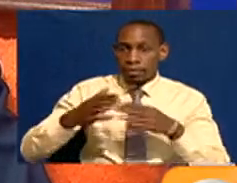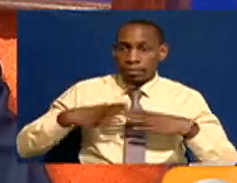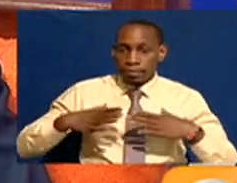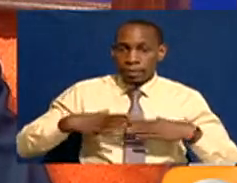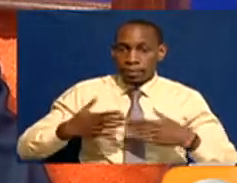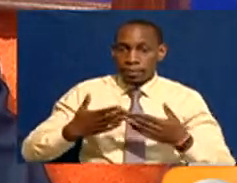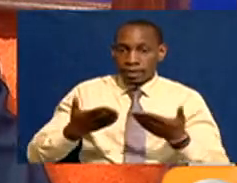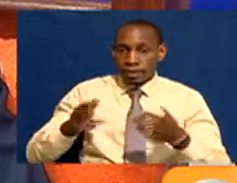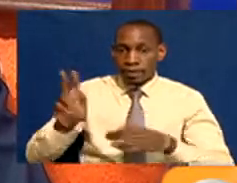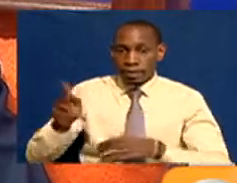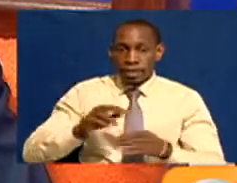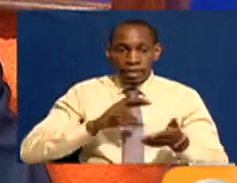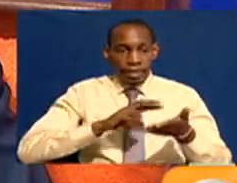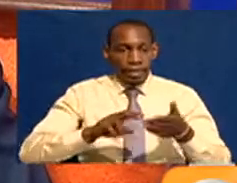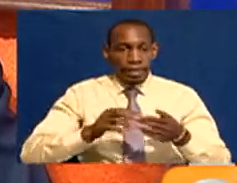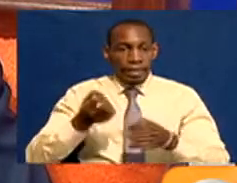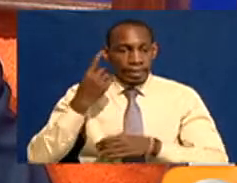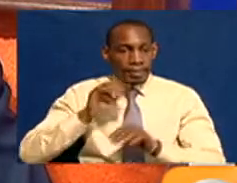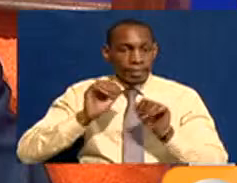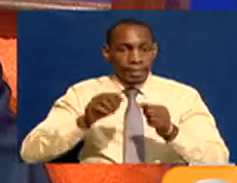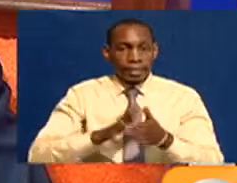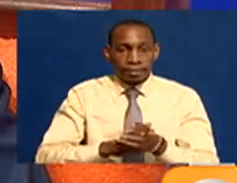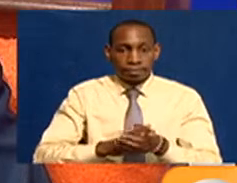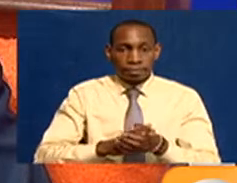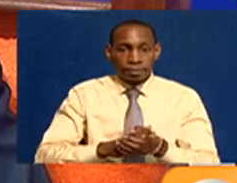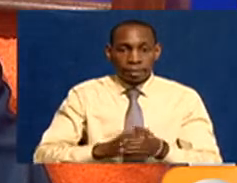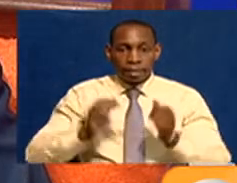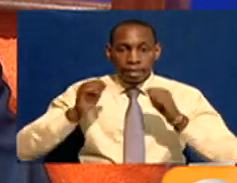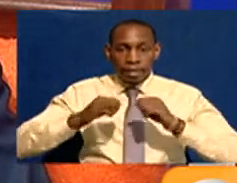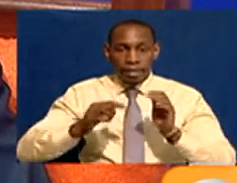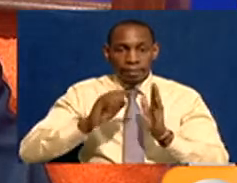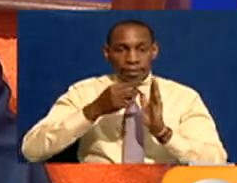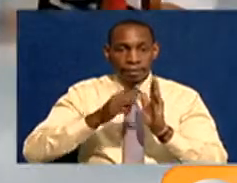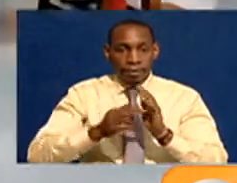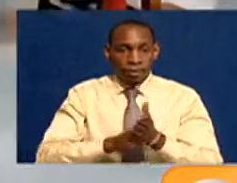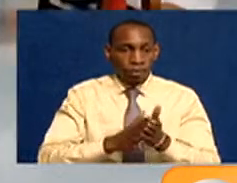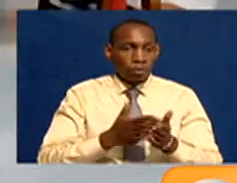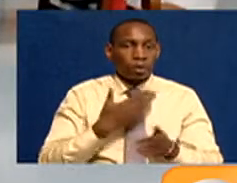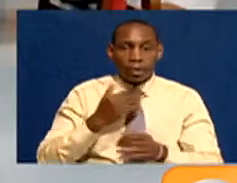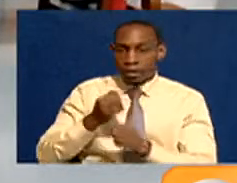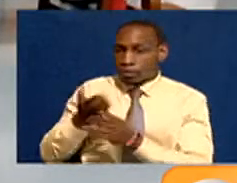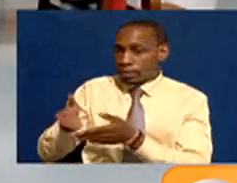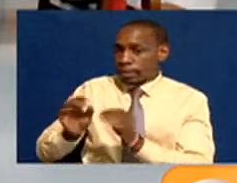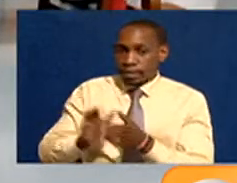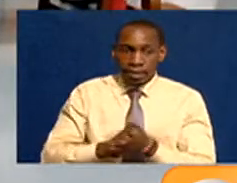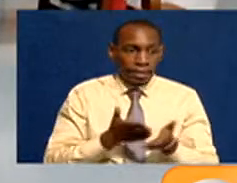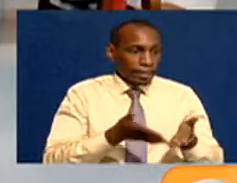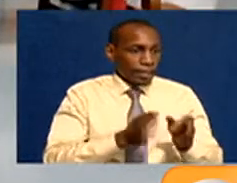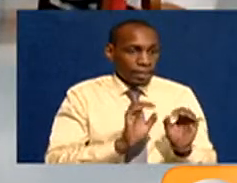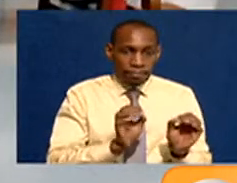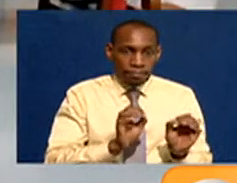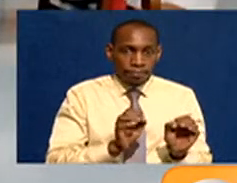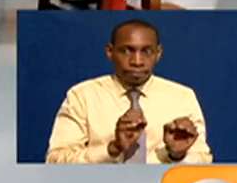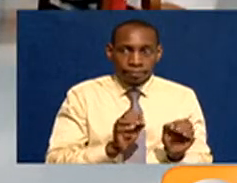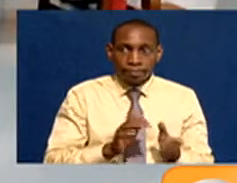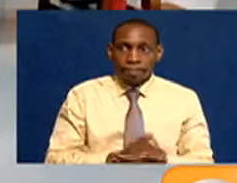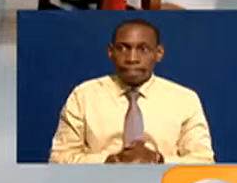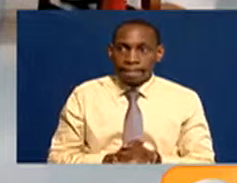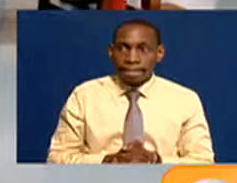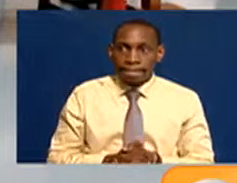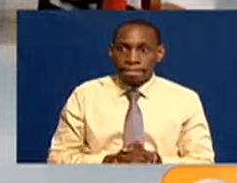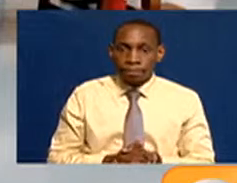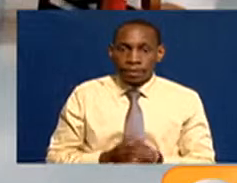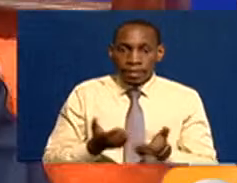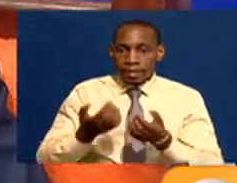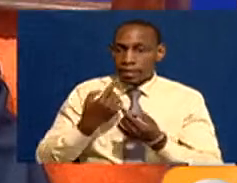can be able to read and understand the contents of that agreement. You don't want to do it now? Not here. I'll make it. I